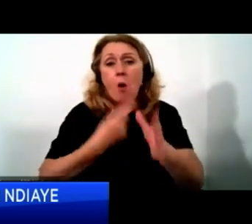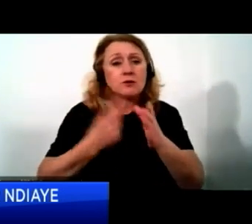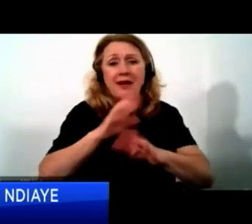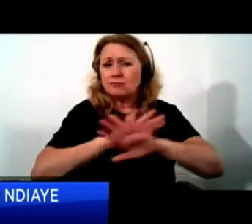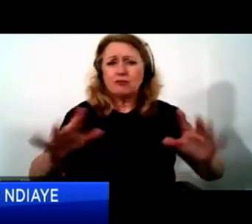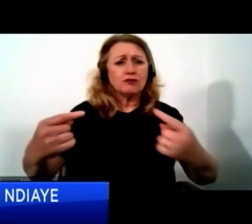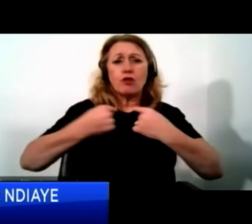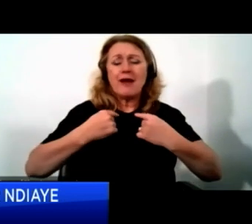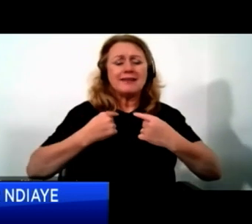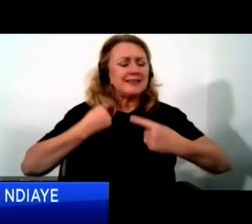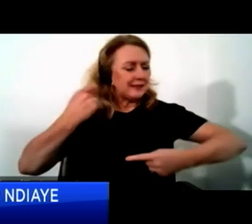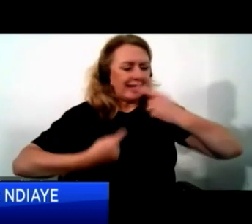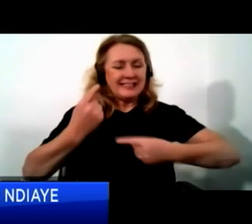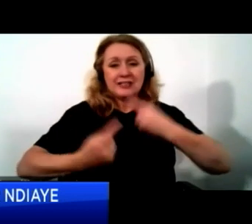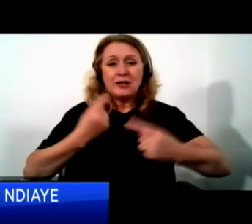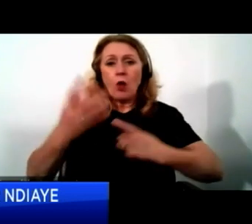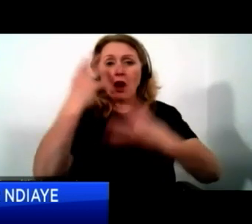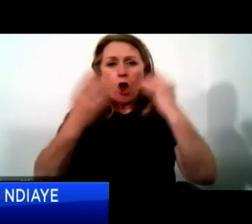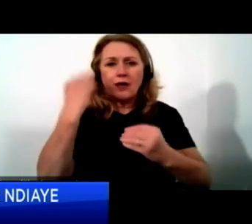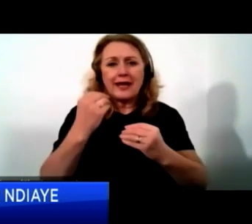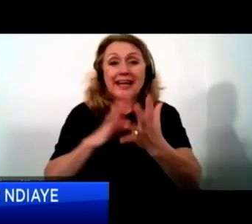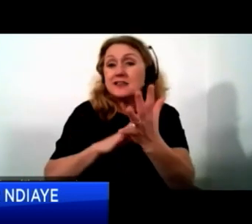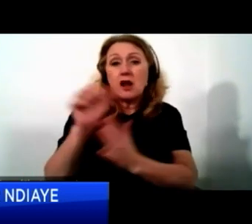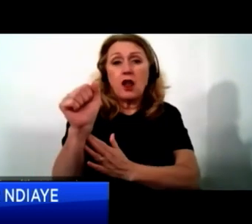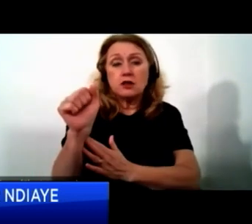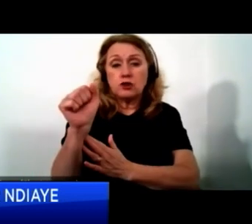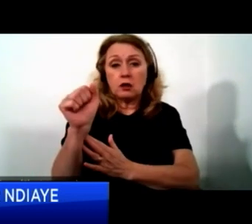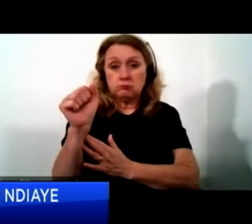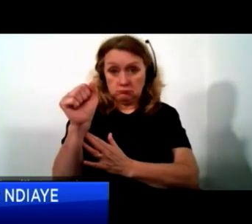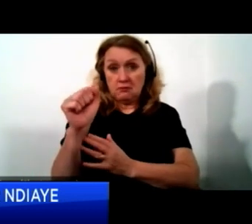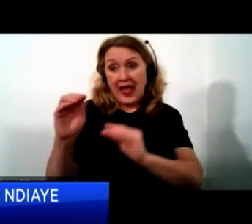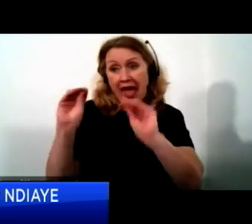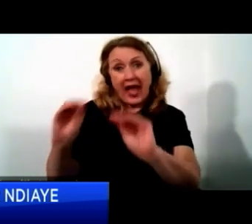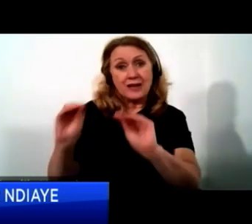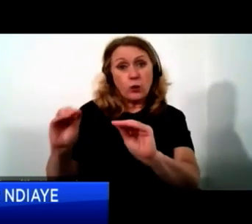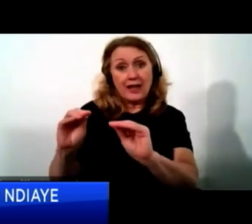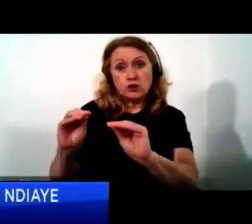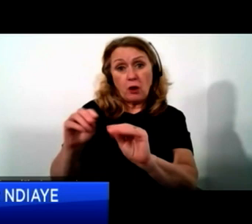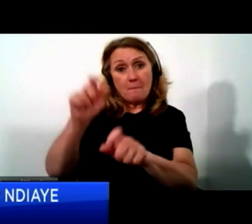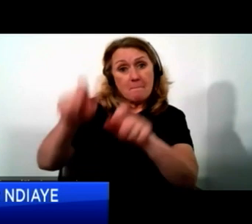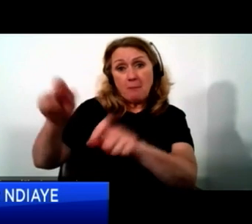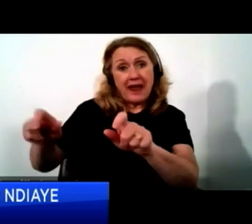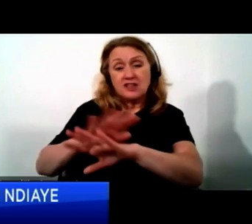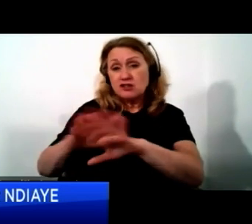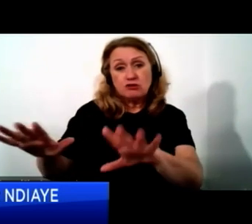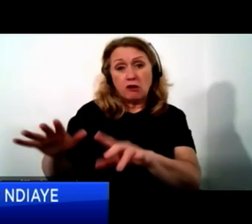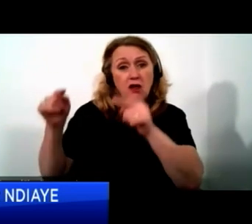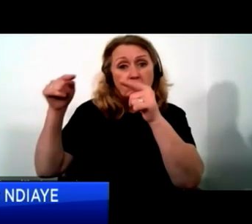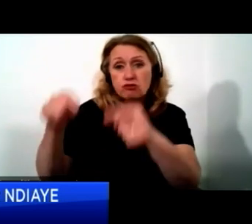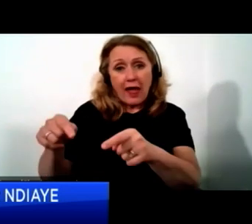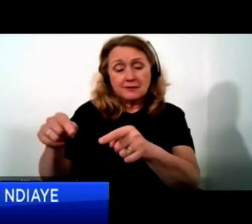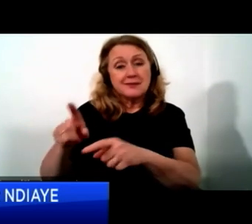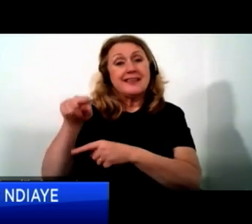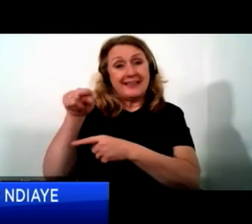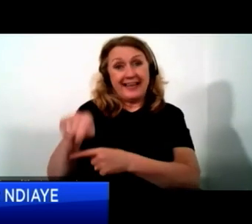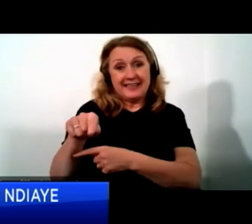continuous learning is a culture. An educated population is not a threat when ethical servant